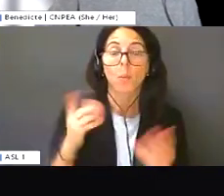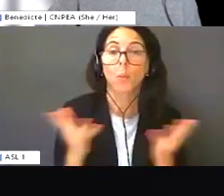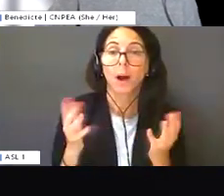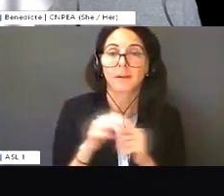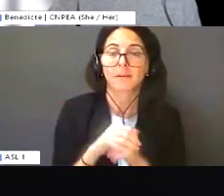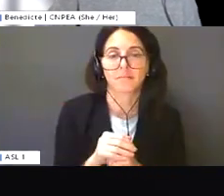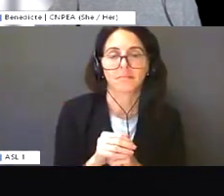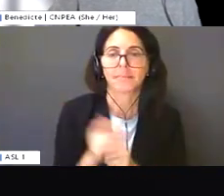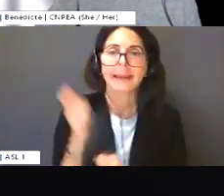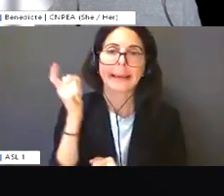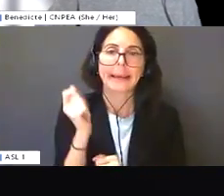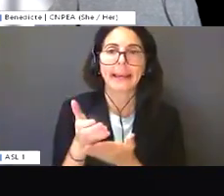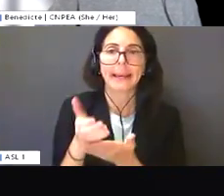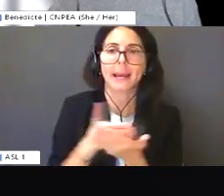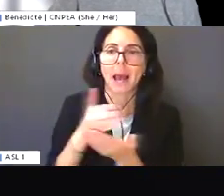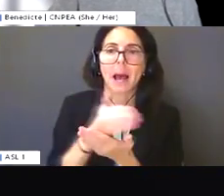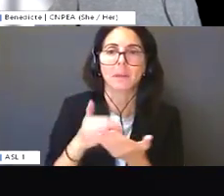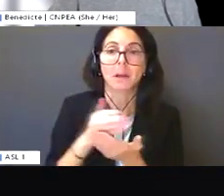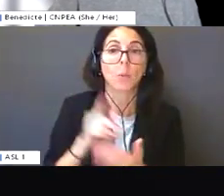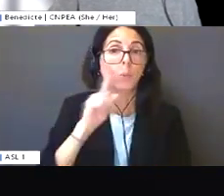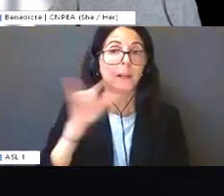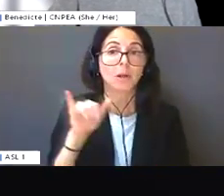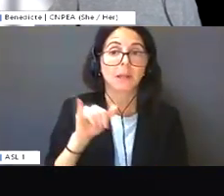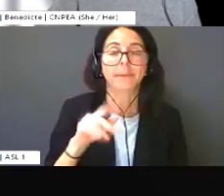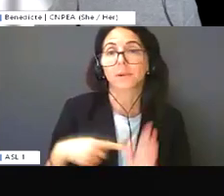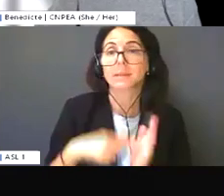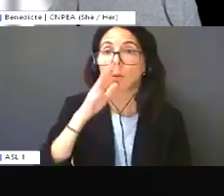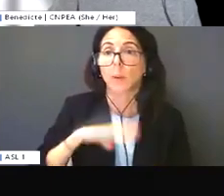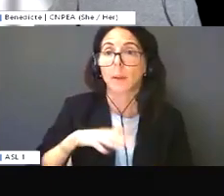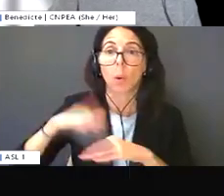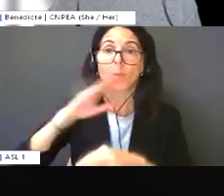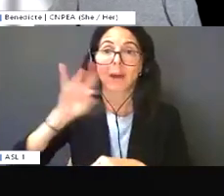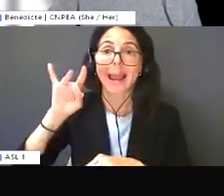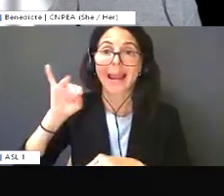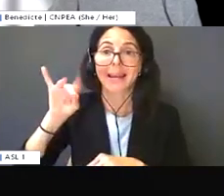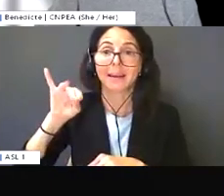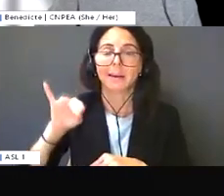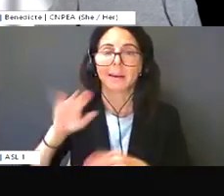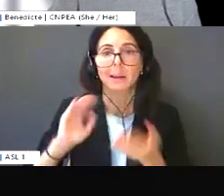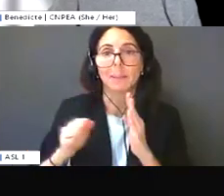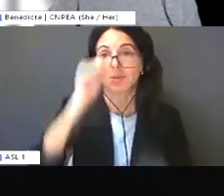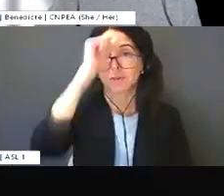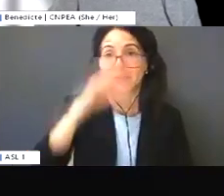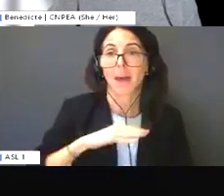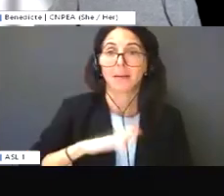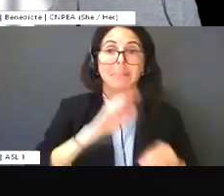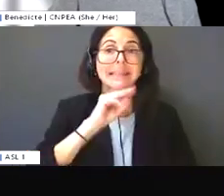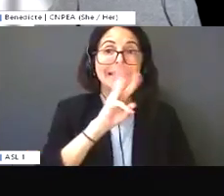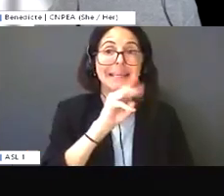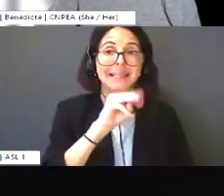to look different for women over 80 than men over 60. So I